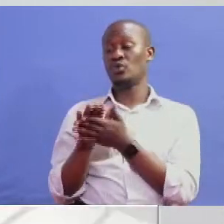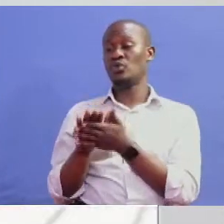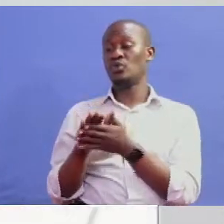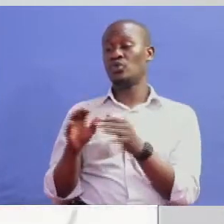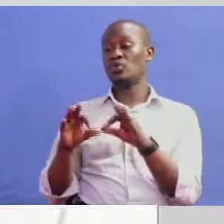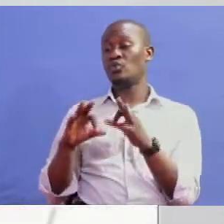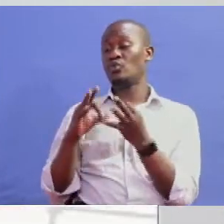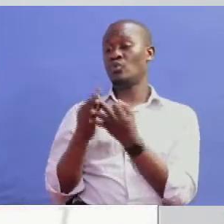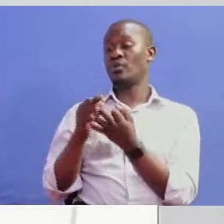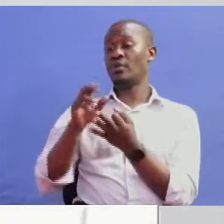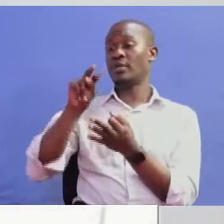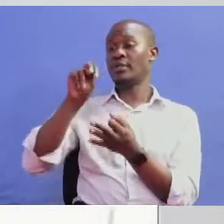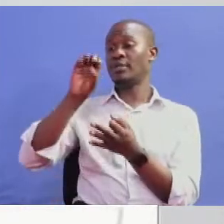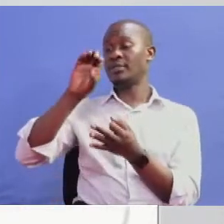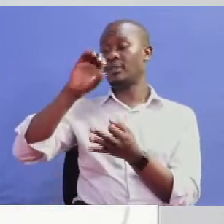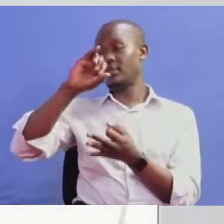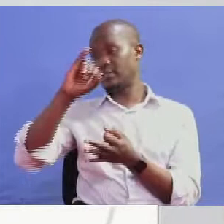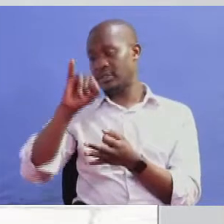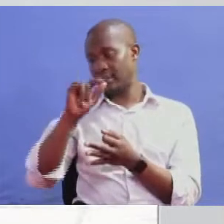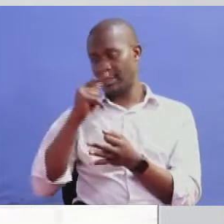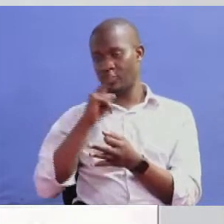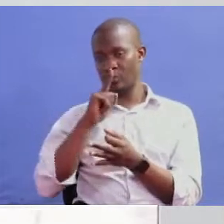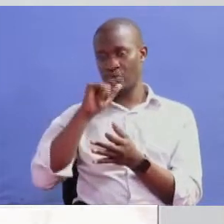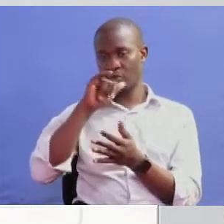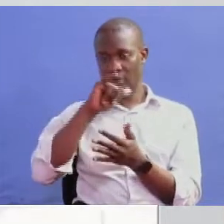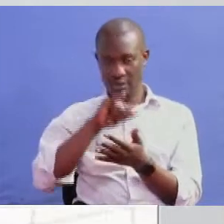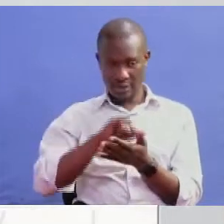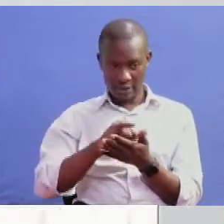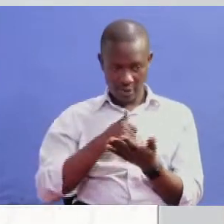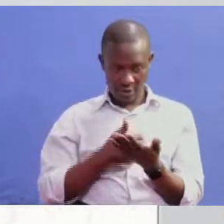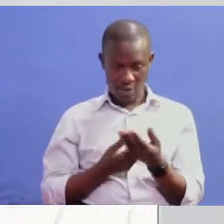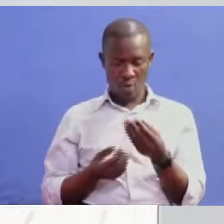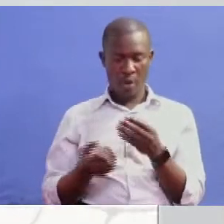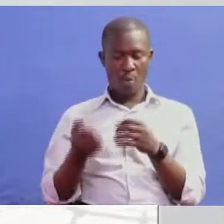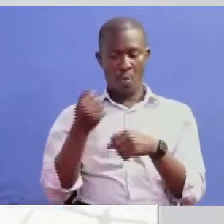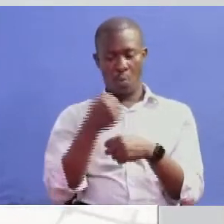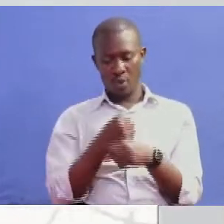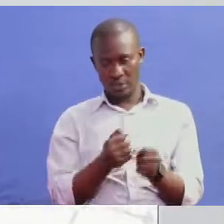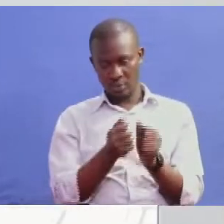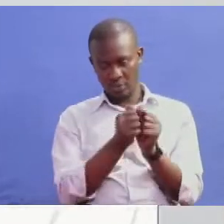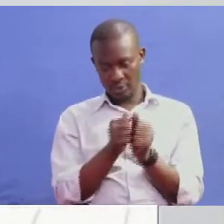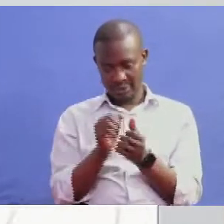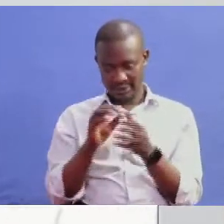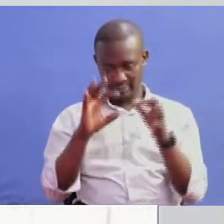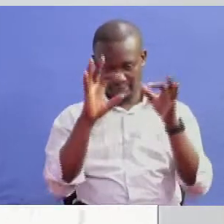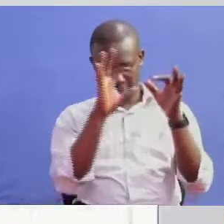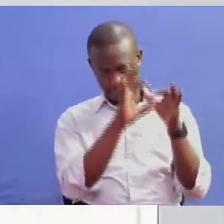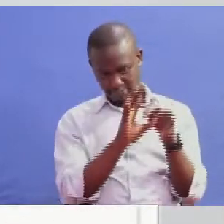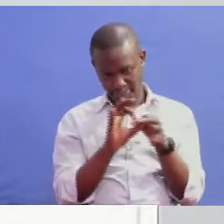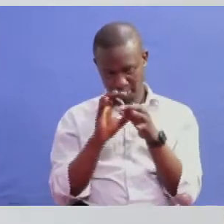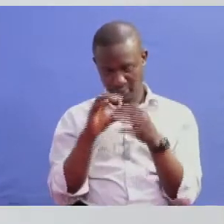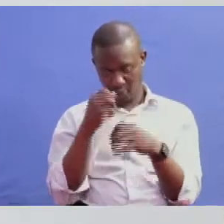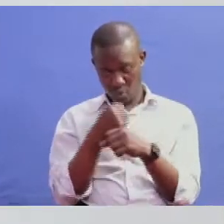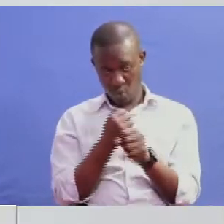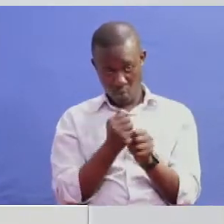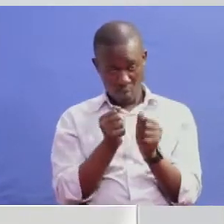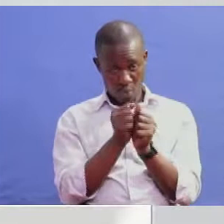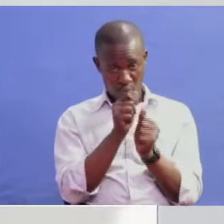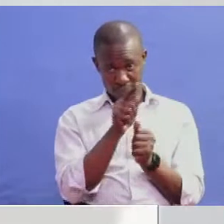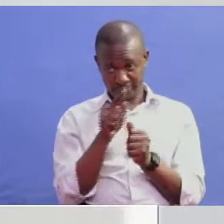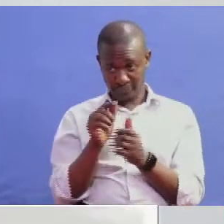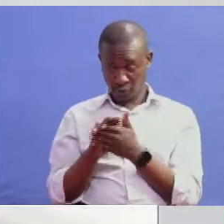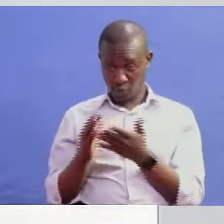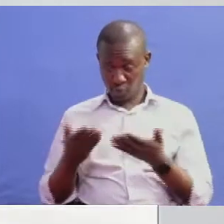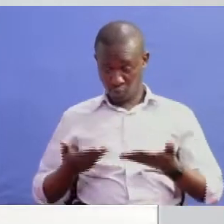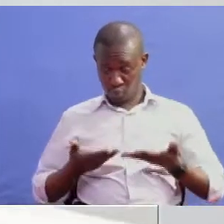of NCJ and to assure you that we will collaborate as partners and work with you to